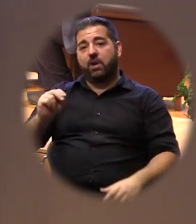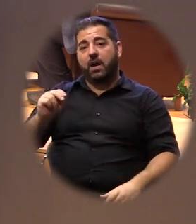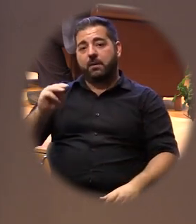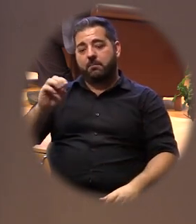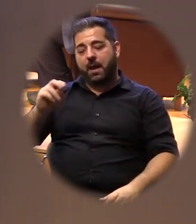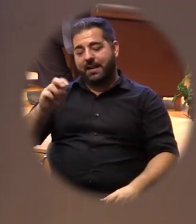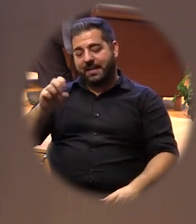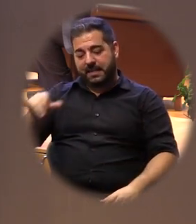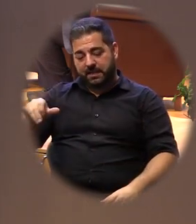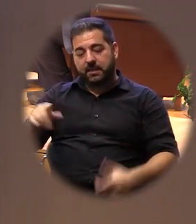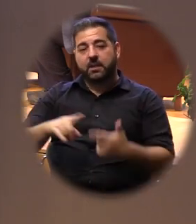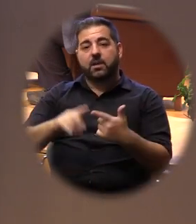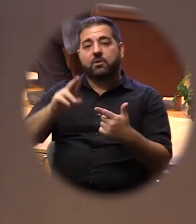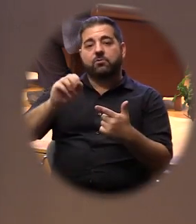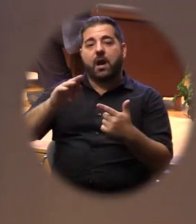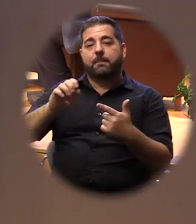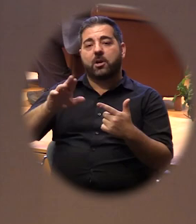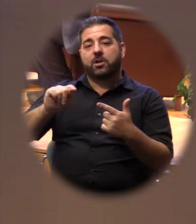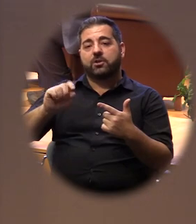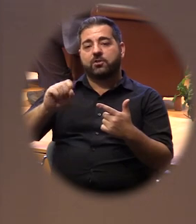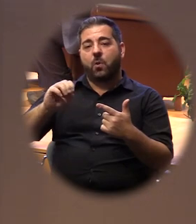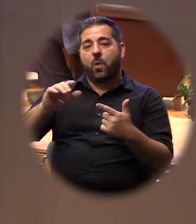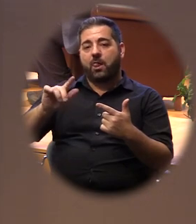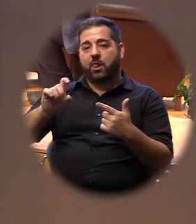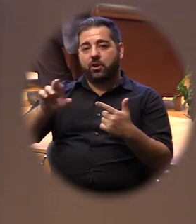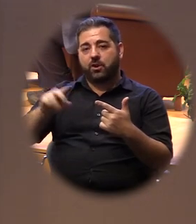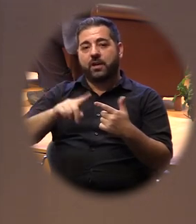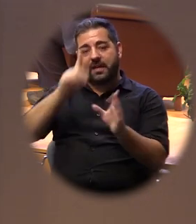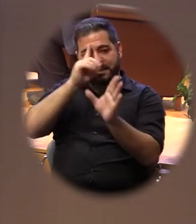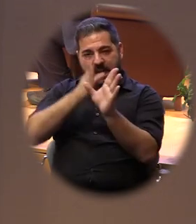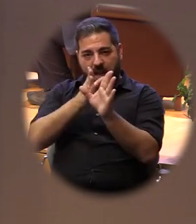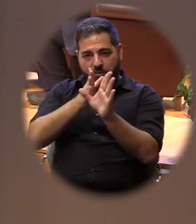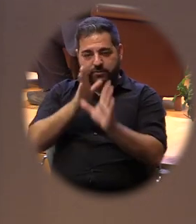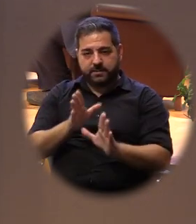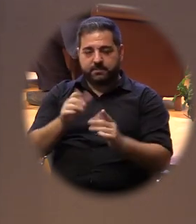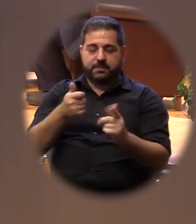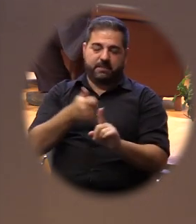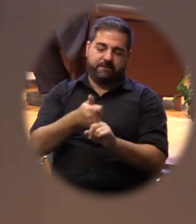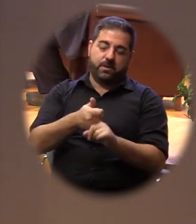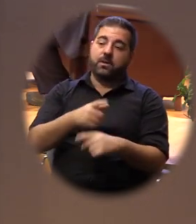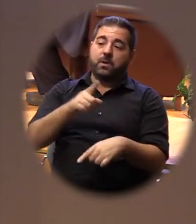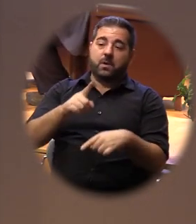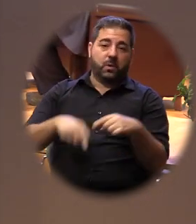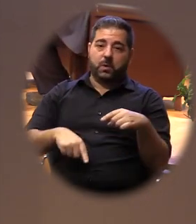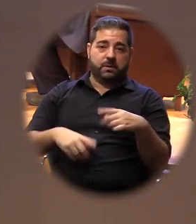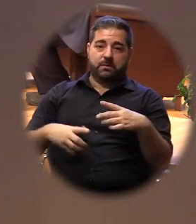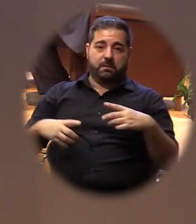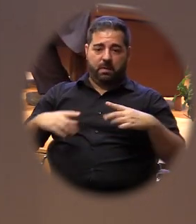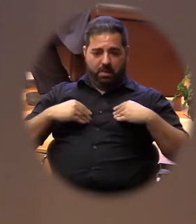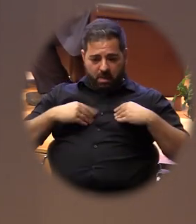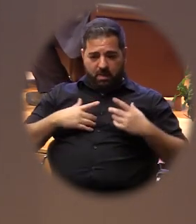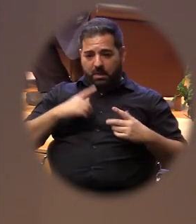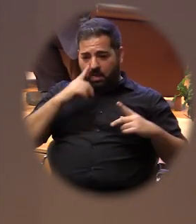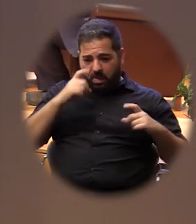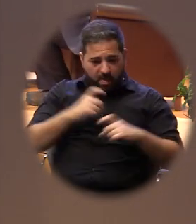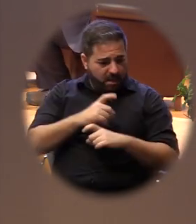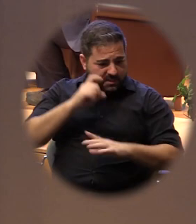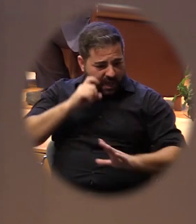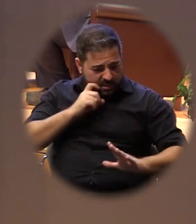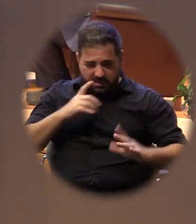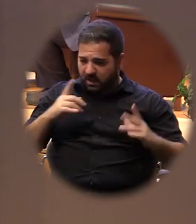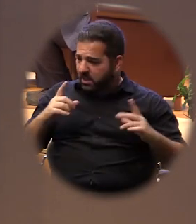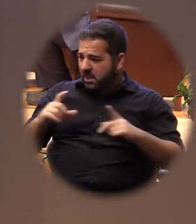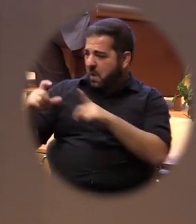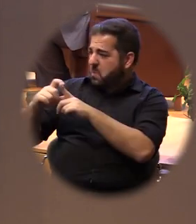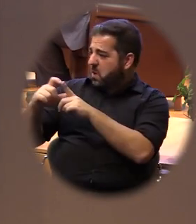them, Robert Stoller, a psychiatrist among them, couldn't deal with the complexity of sex, felt it couldn't, as a